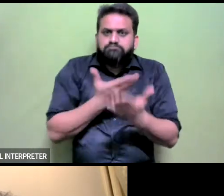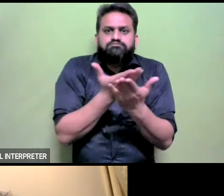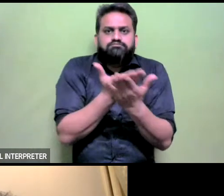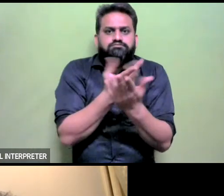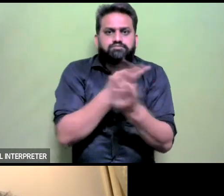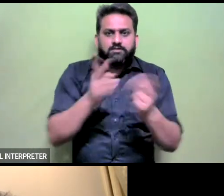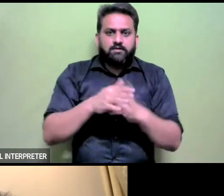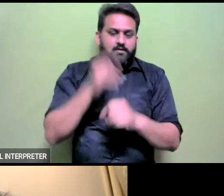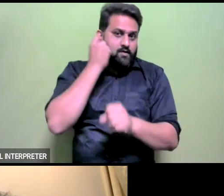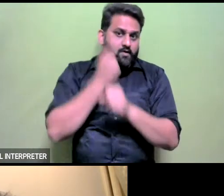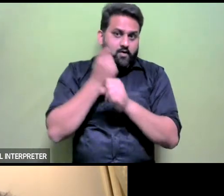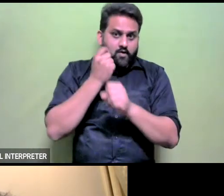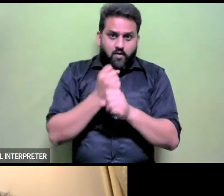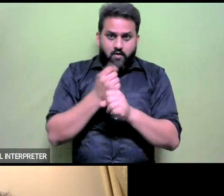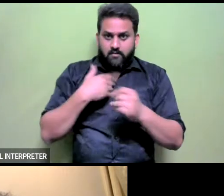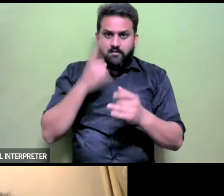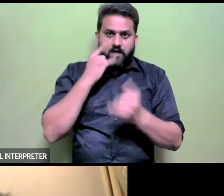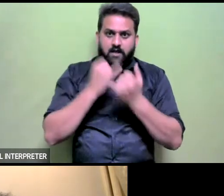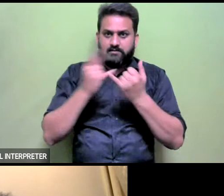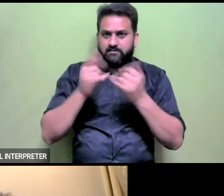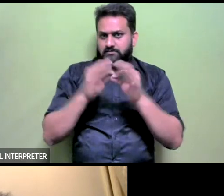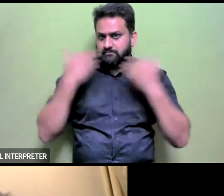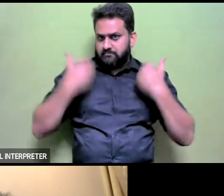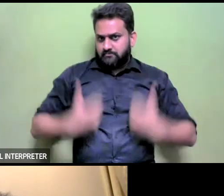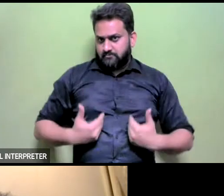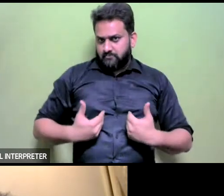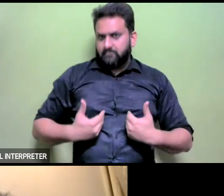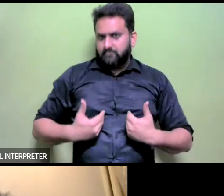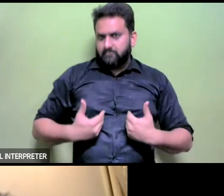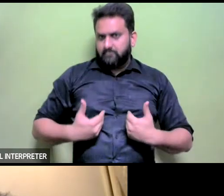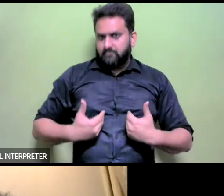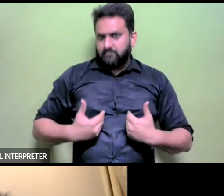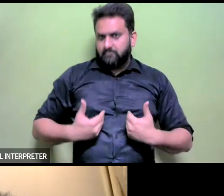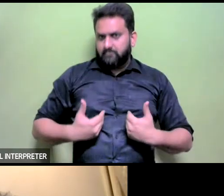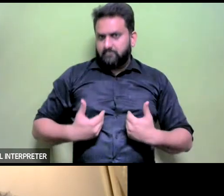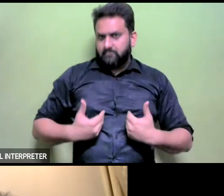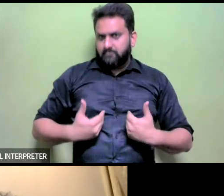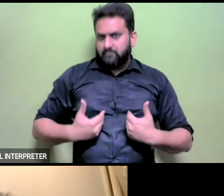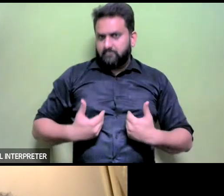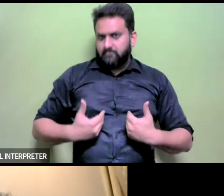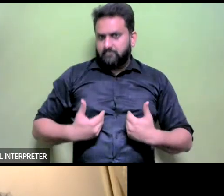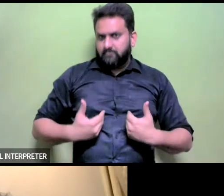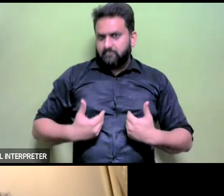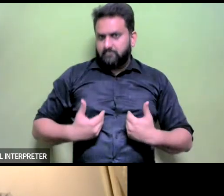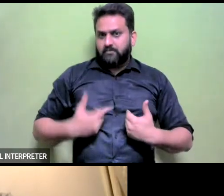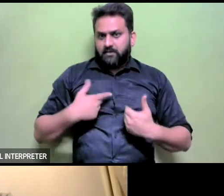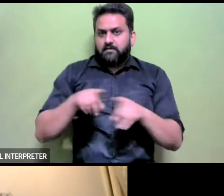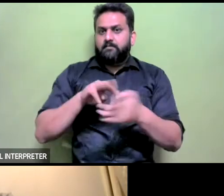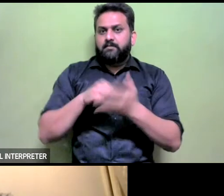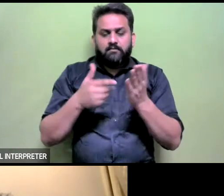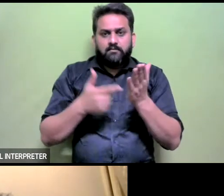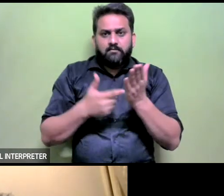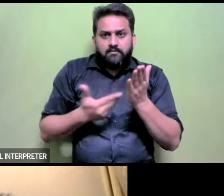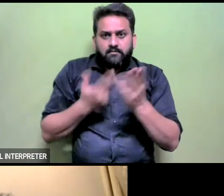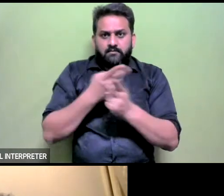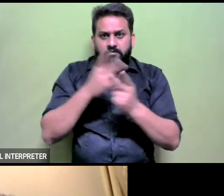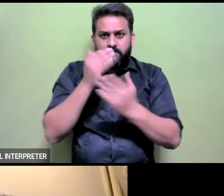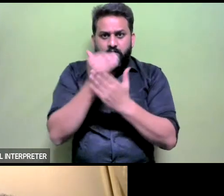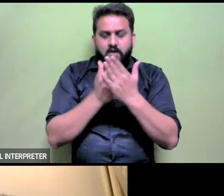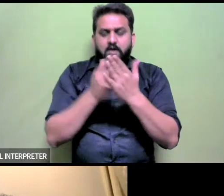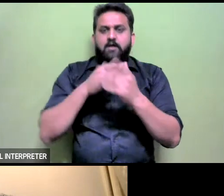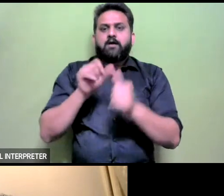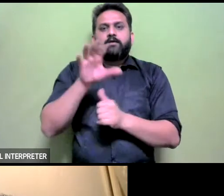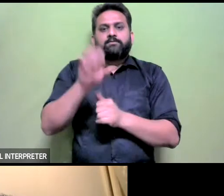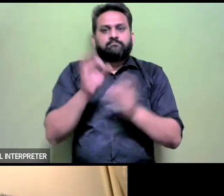Mr. Gaurav, our ISL interpreter, who is here to make this webinar a more inclusive place. Dr. Rajesh sir,